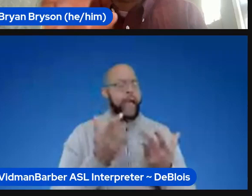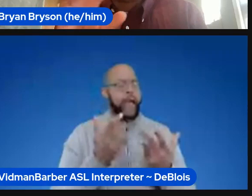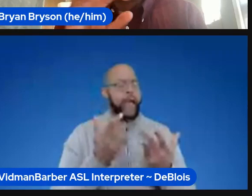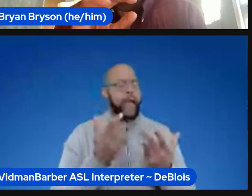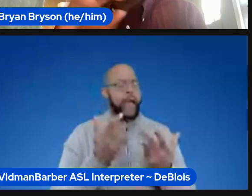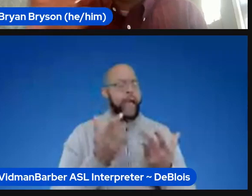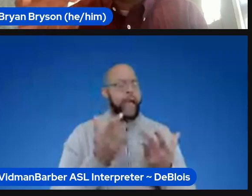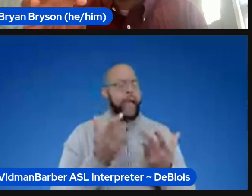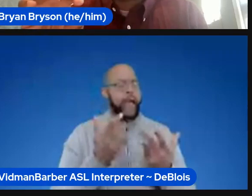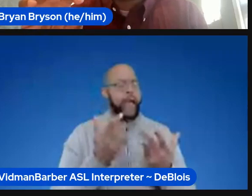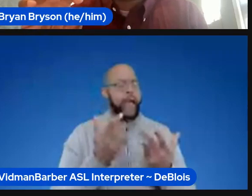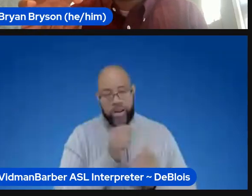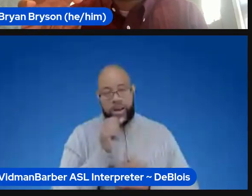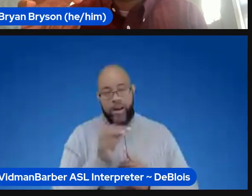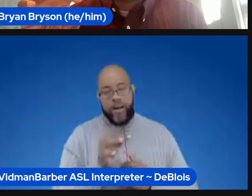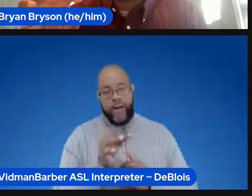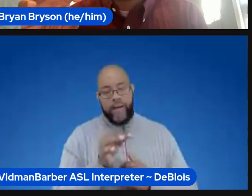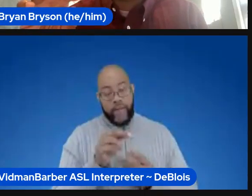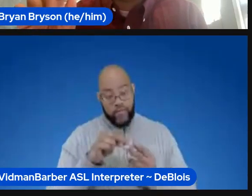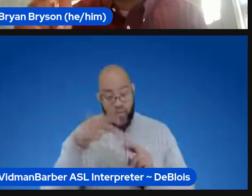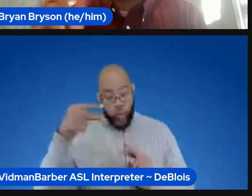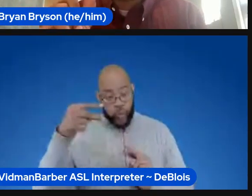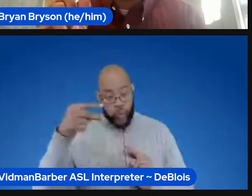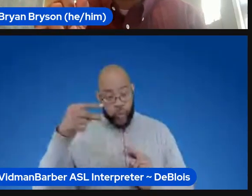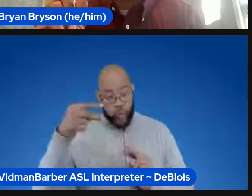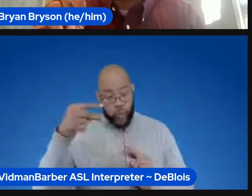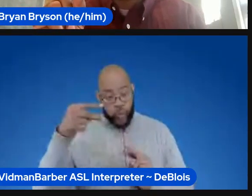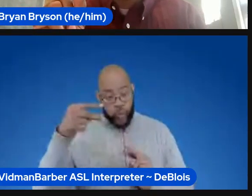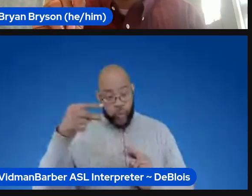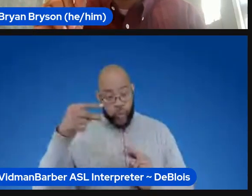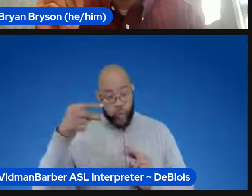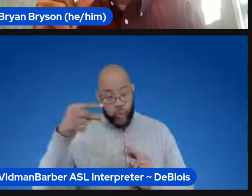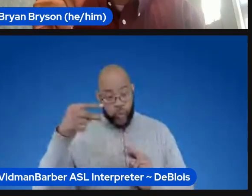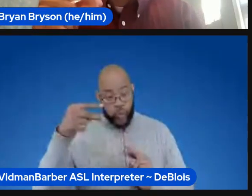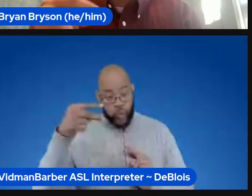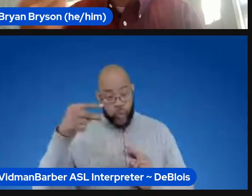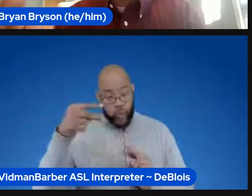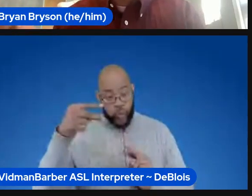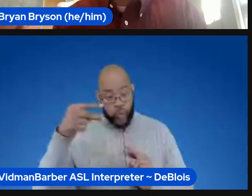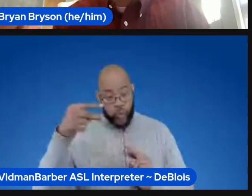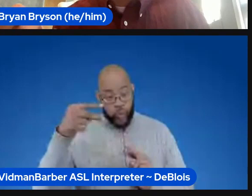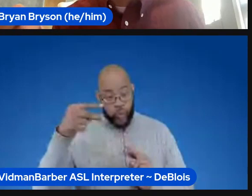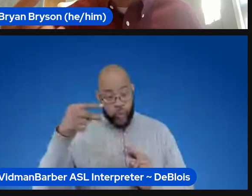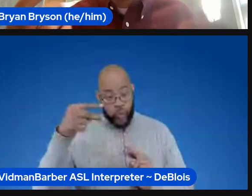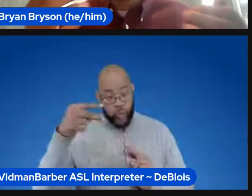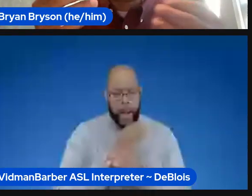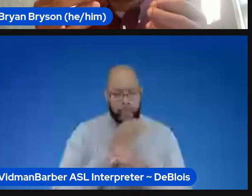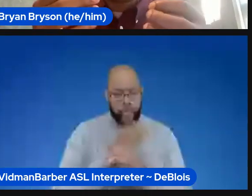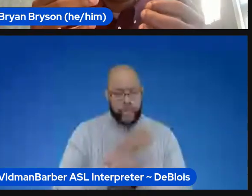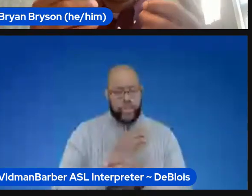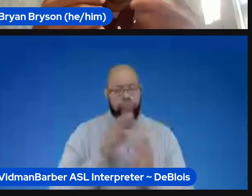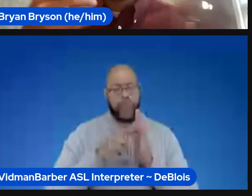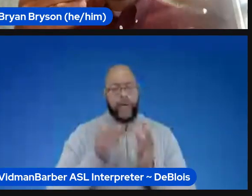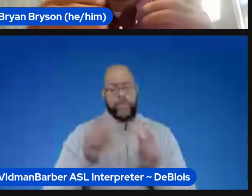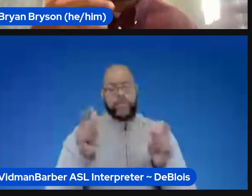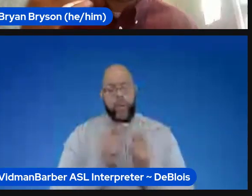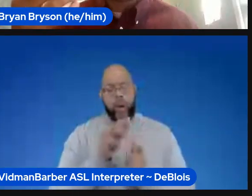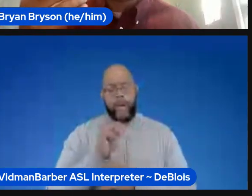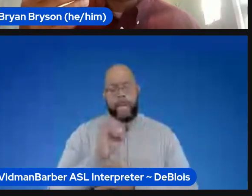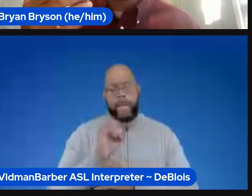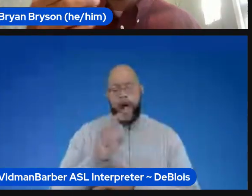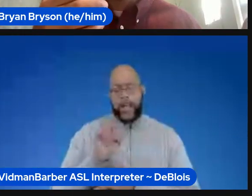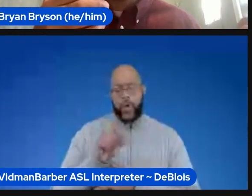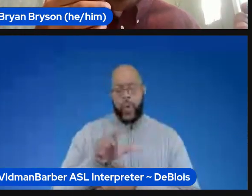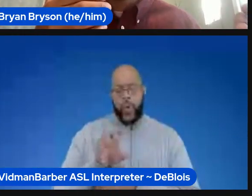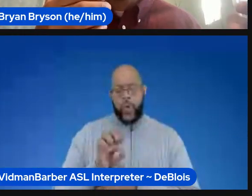representation of a protein sequence and then pair that with a computational representation of a small molecule in the same way